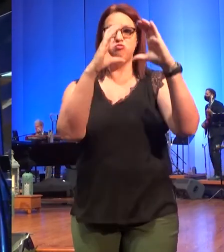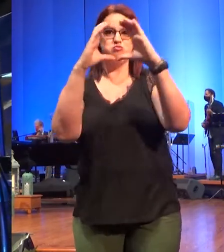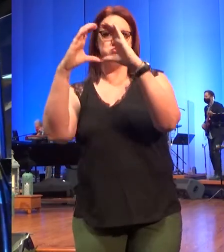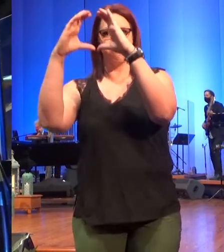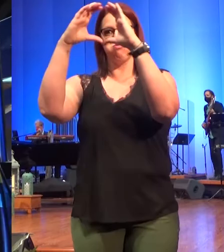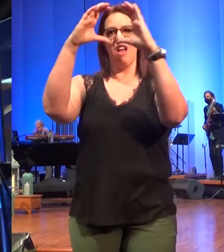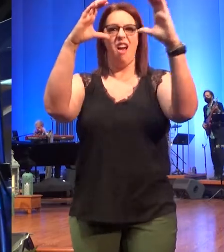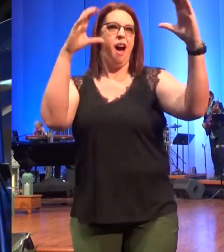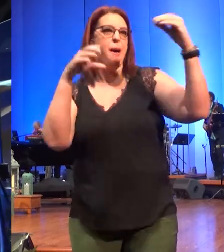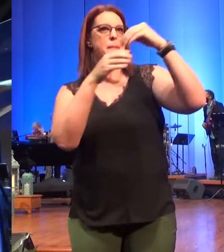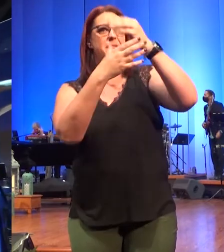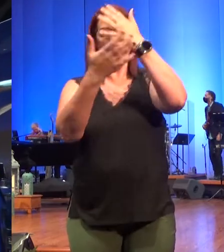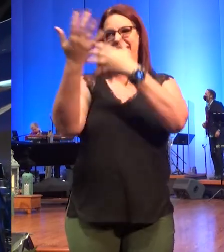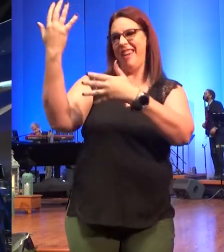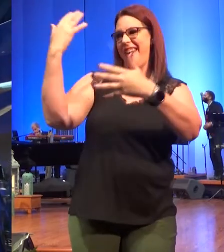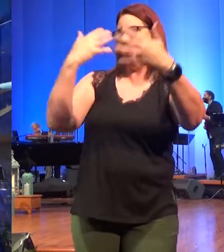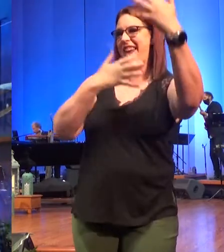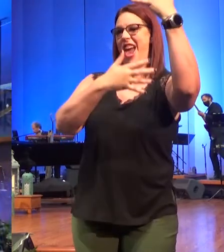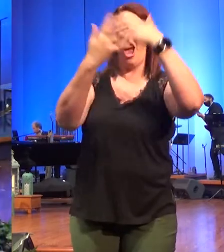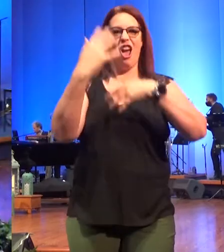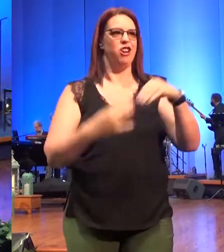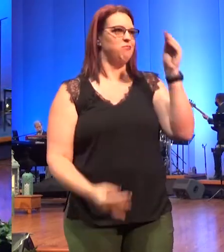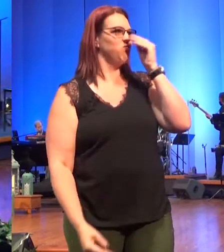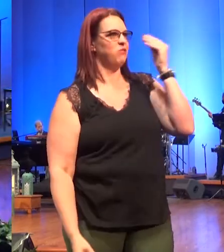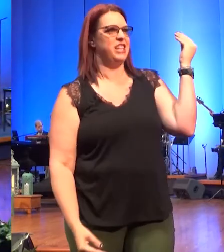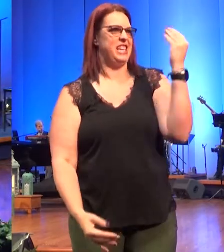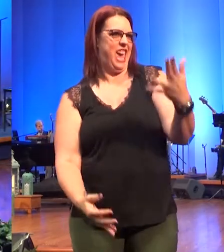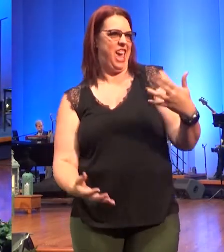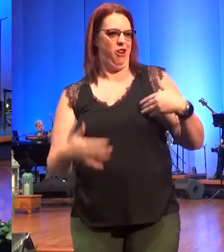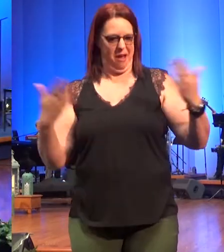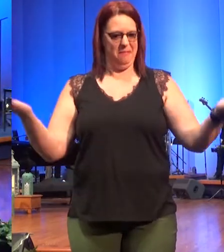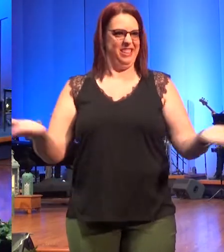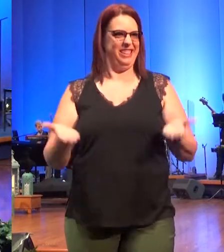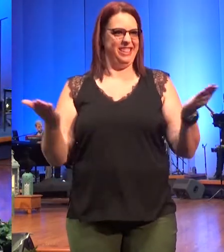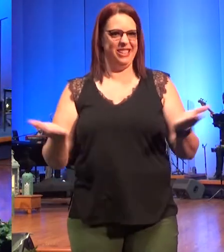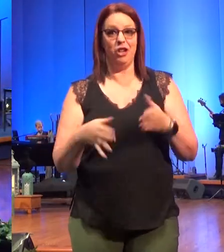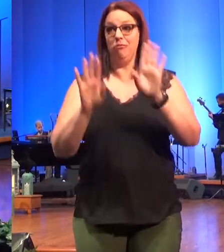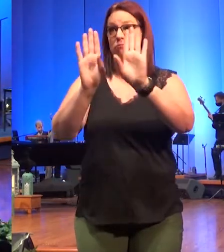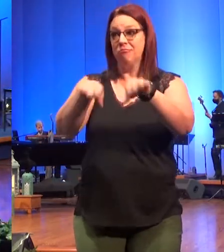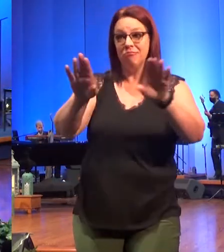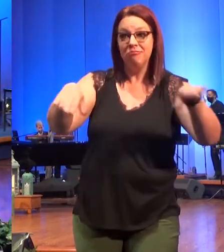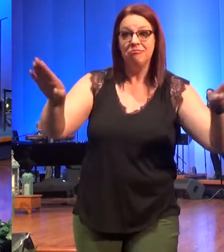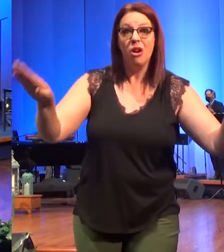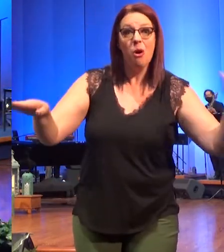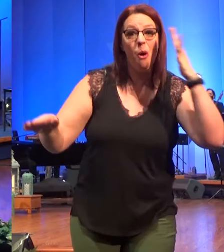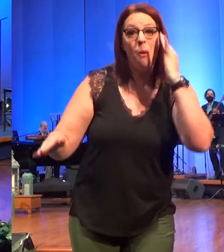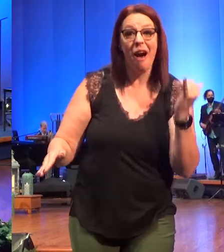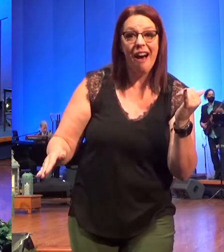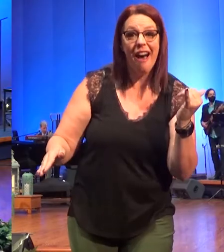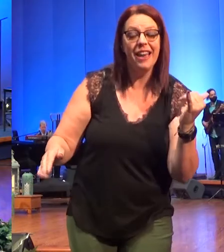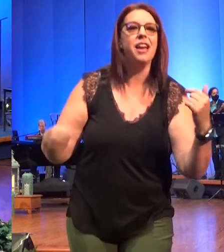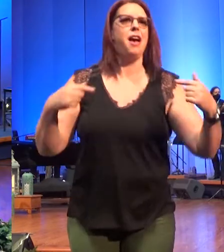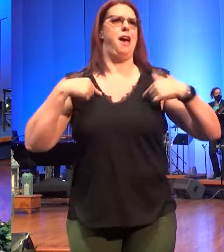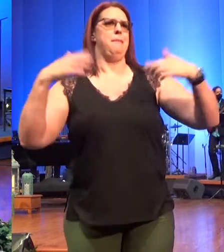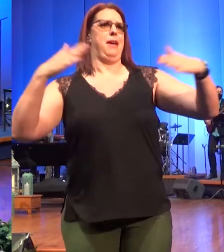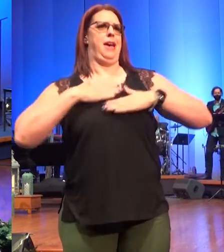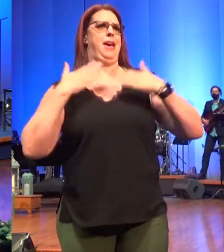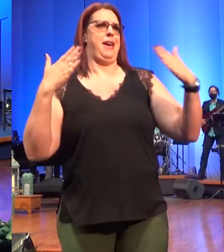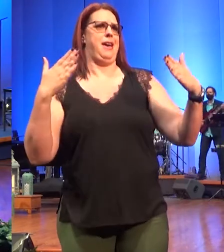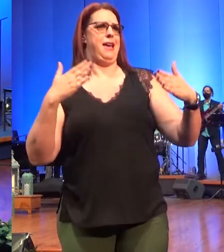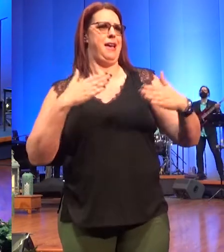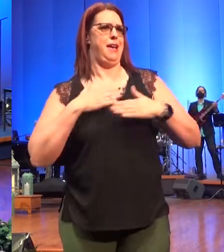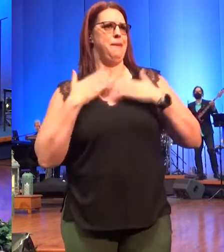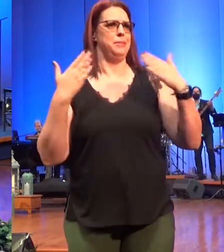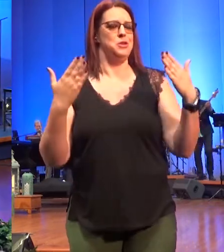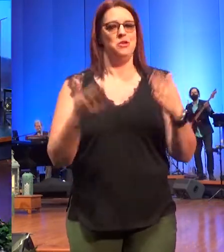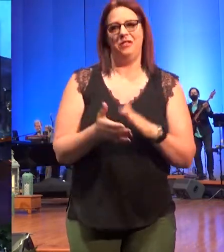In the air, like I don't care, baby, by the way. Hey, because I'm happy